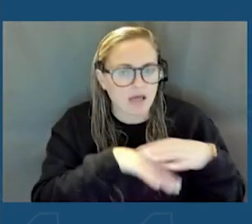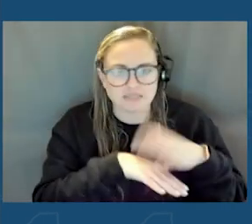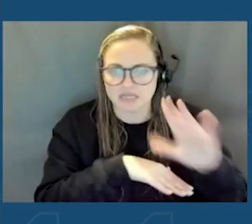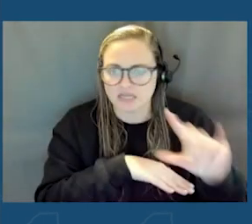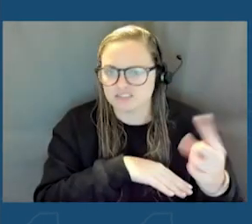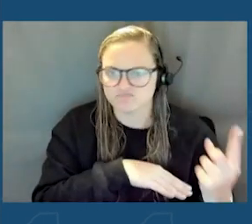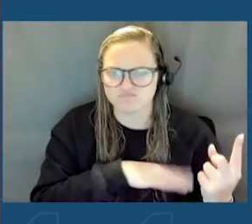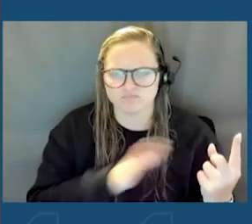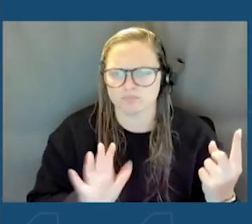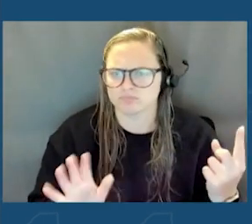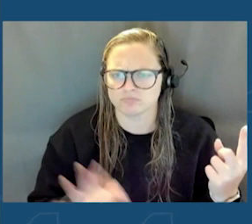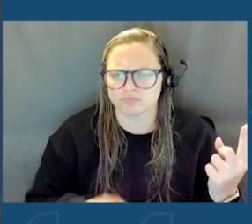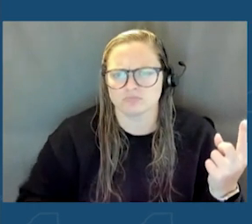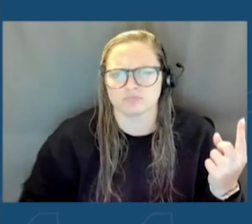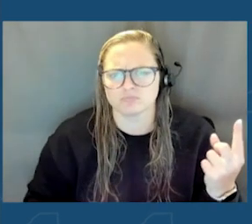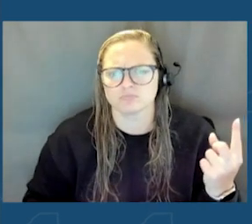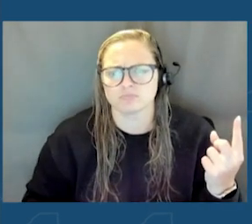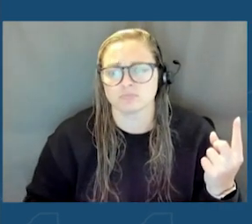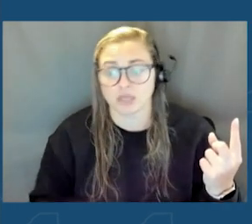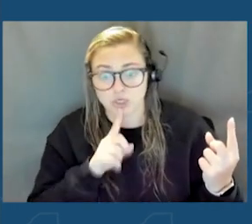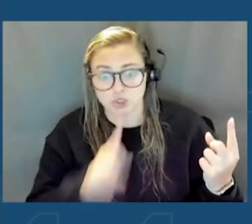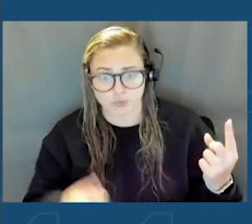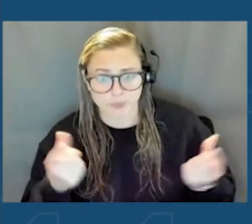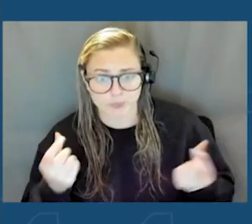because the truth is,